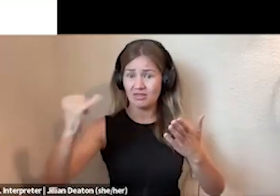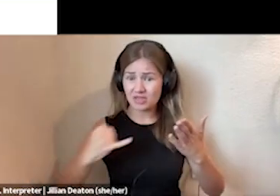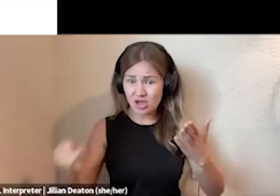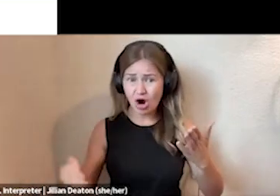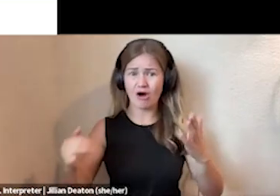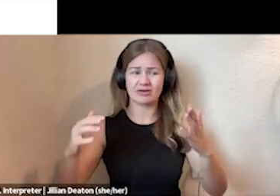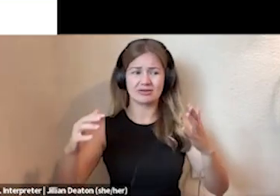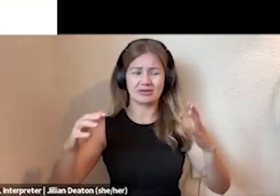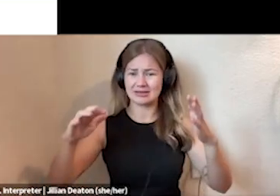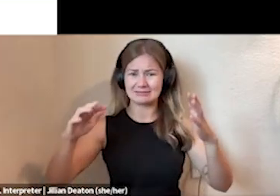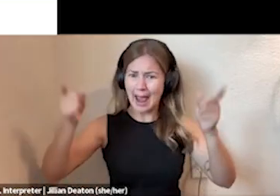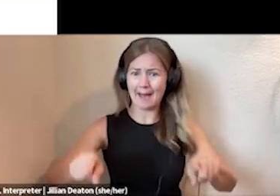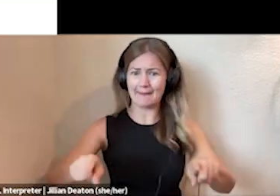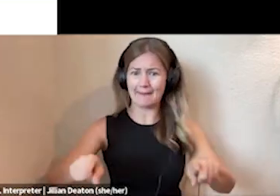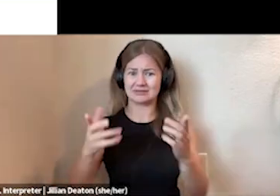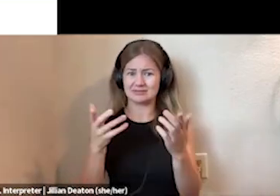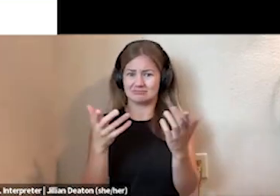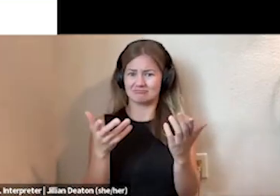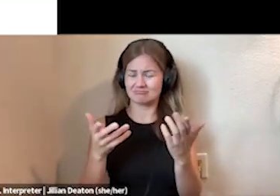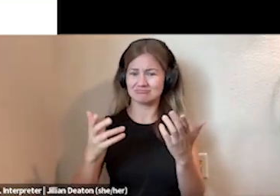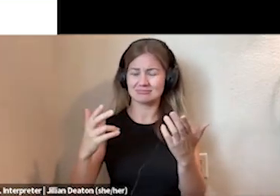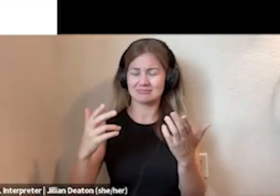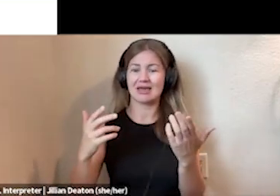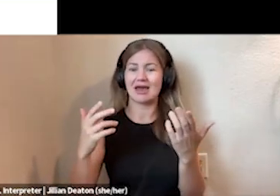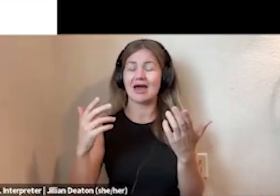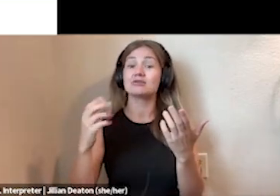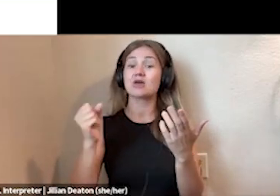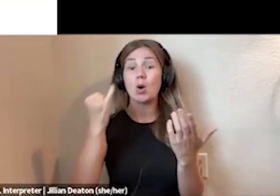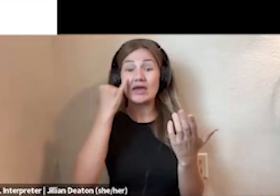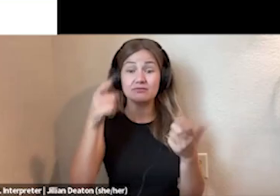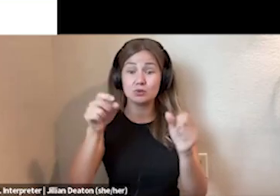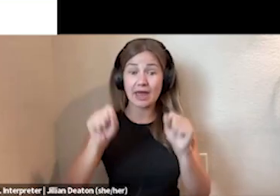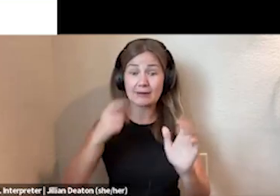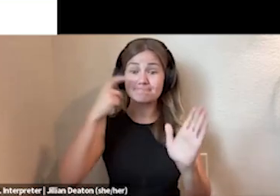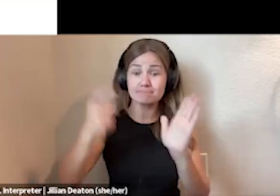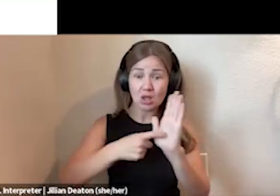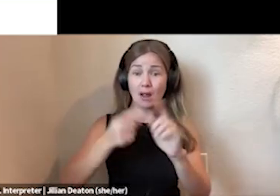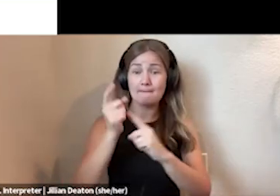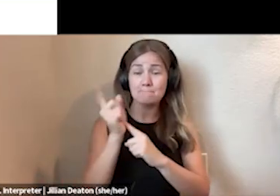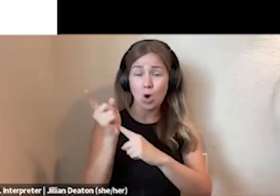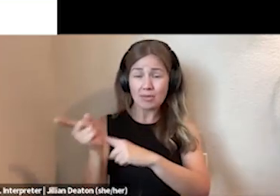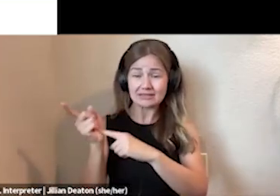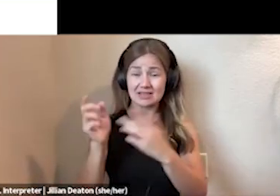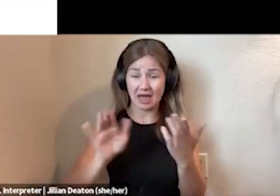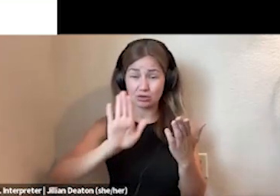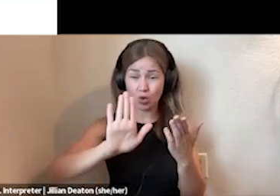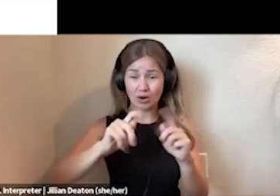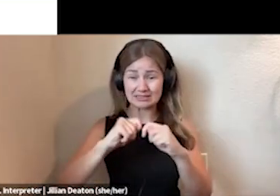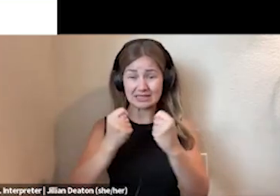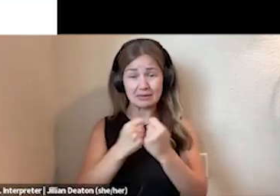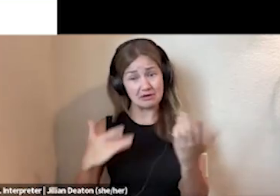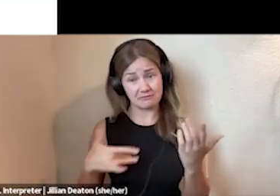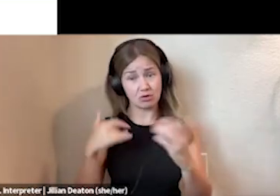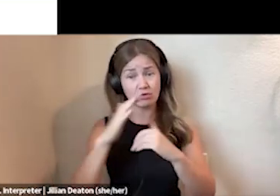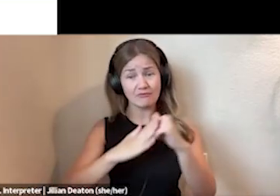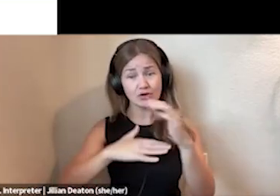and mysterious to folks. So if you can find moments that you and your team are comfortable sharing about what are